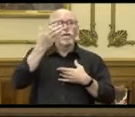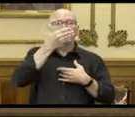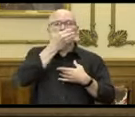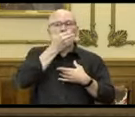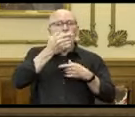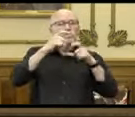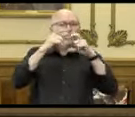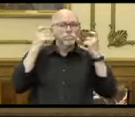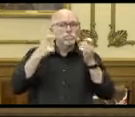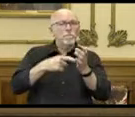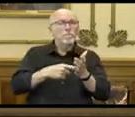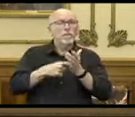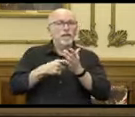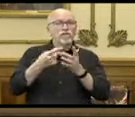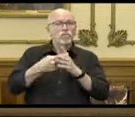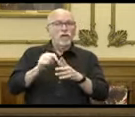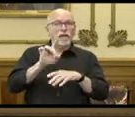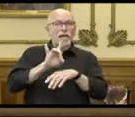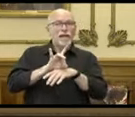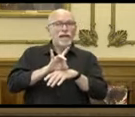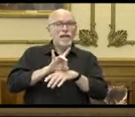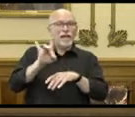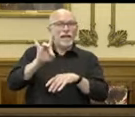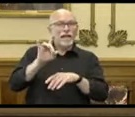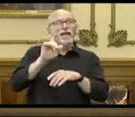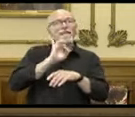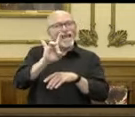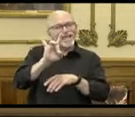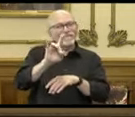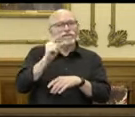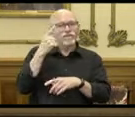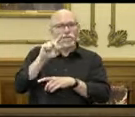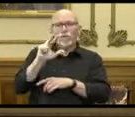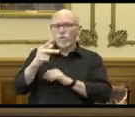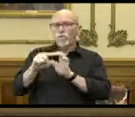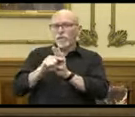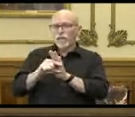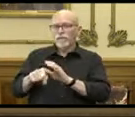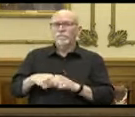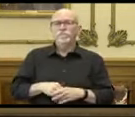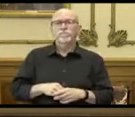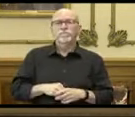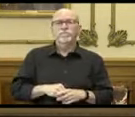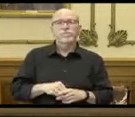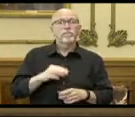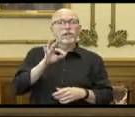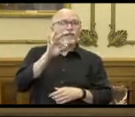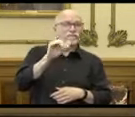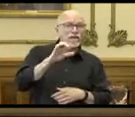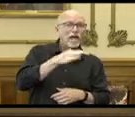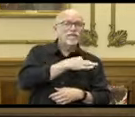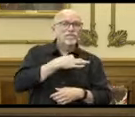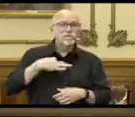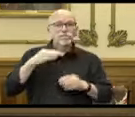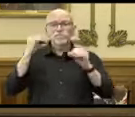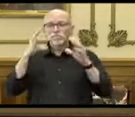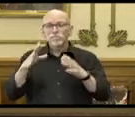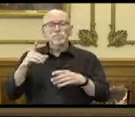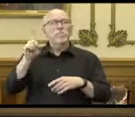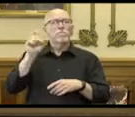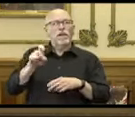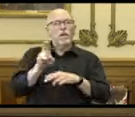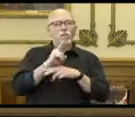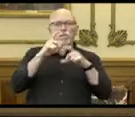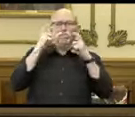mandate kicks in at 8 or 3rd grade. Faculty and staff are required to wear a face covering at all times in a